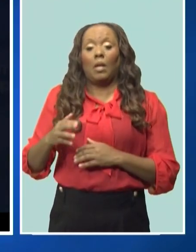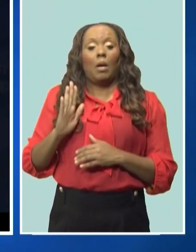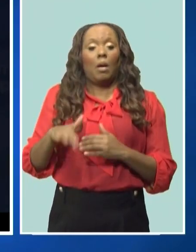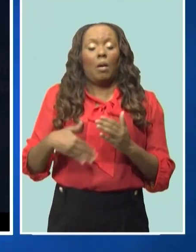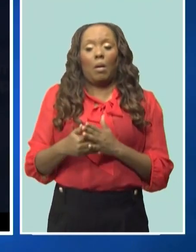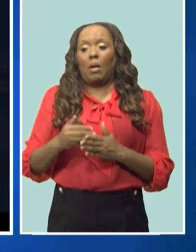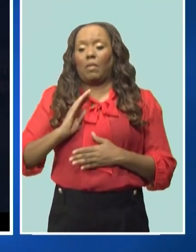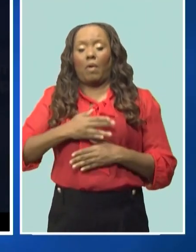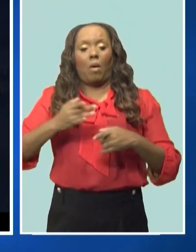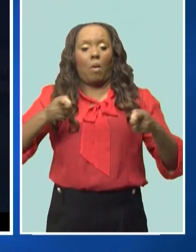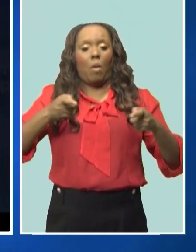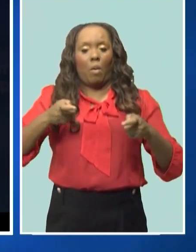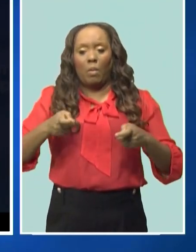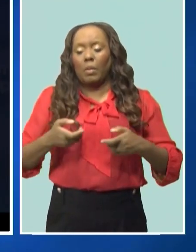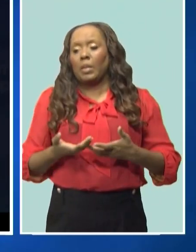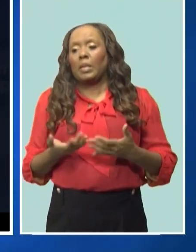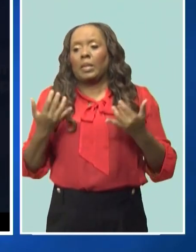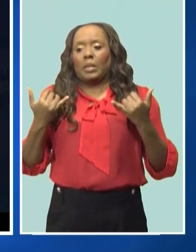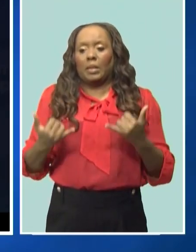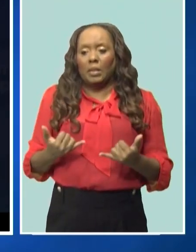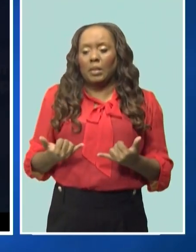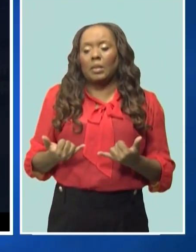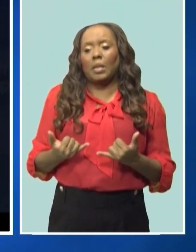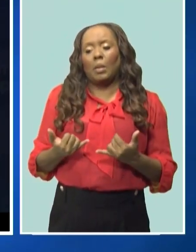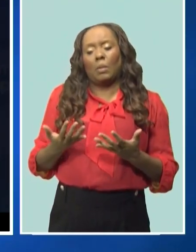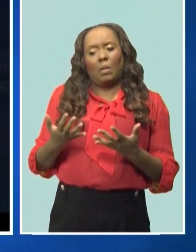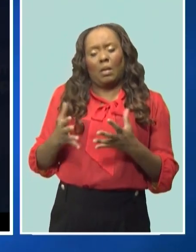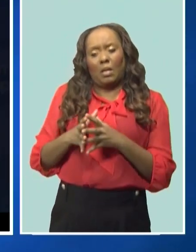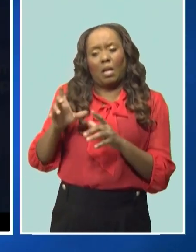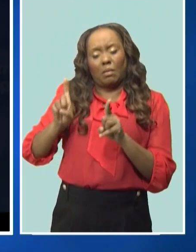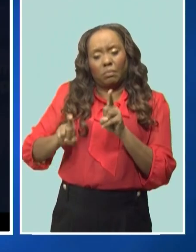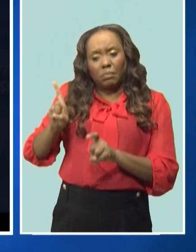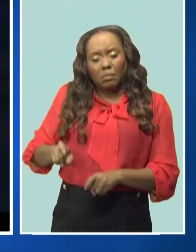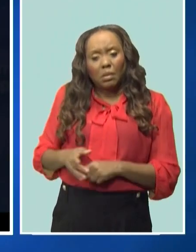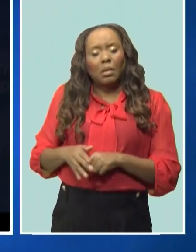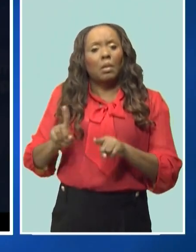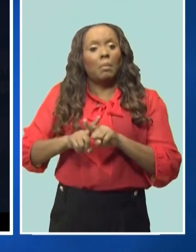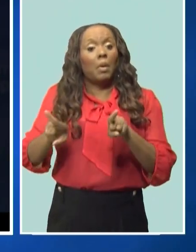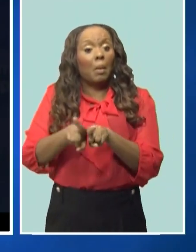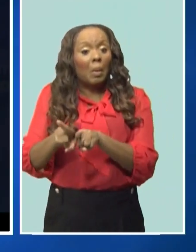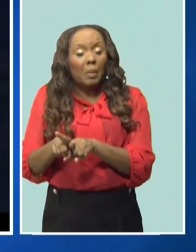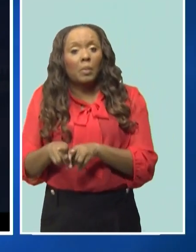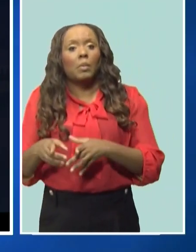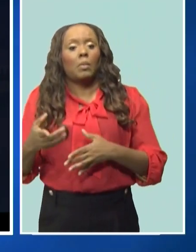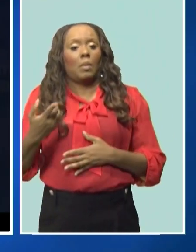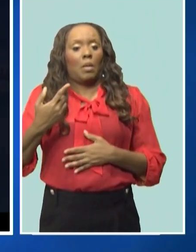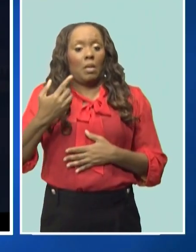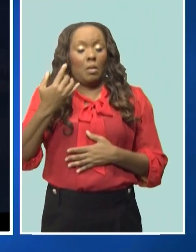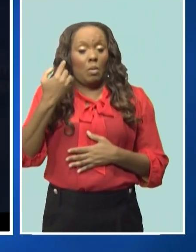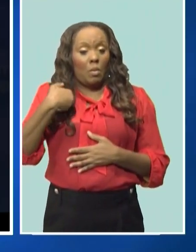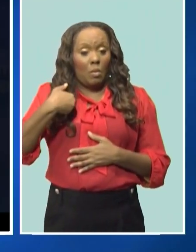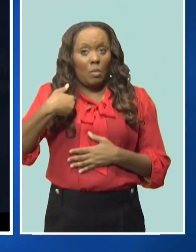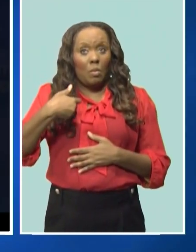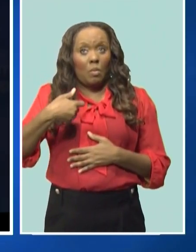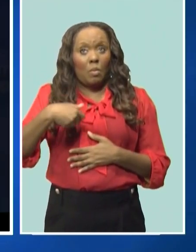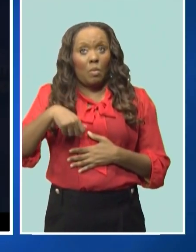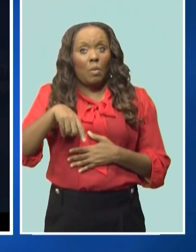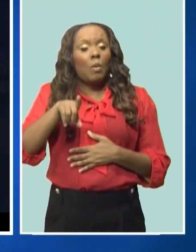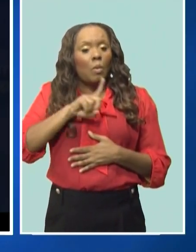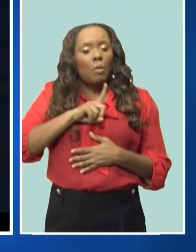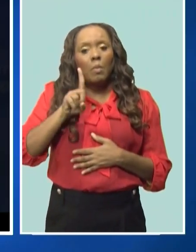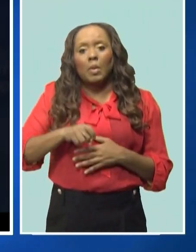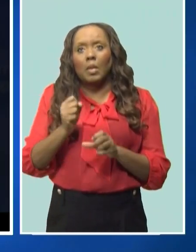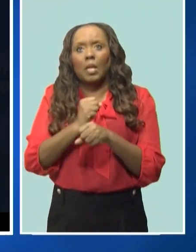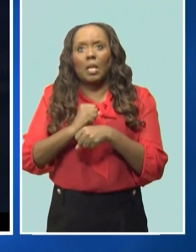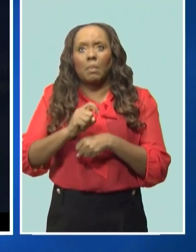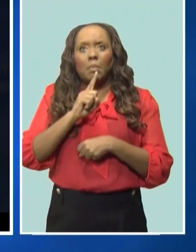contested. A new multipolar world has emerged, but multipolarity without multilateralism